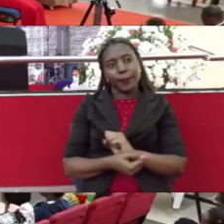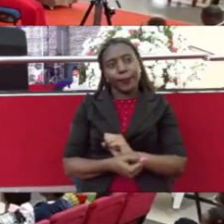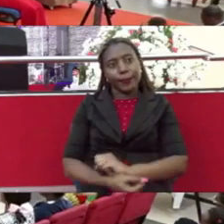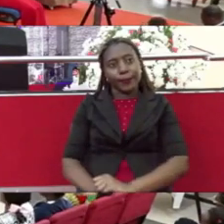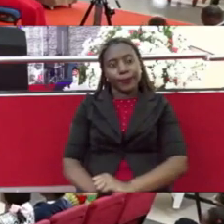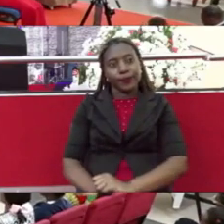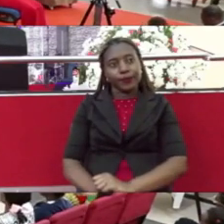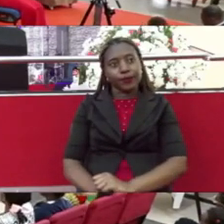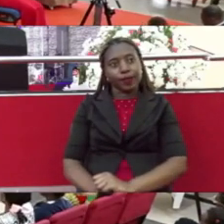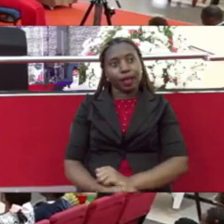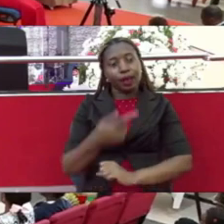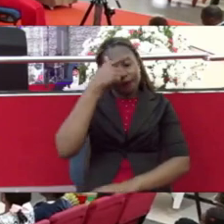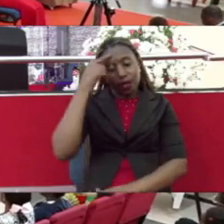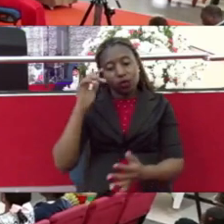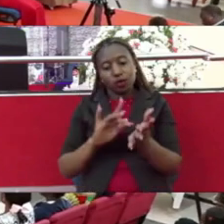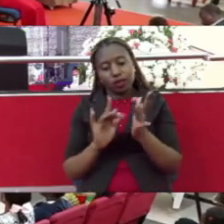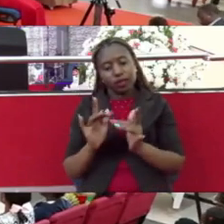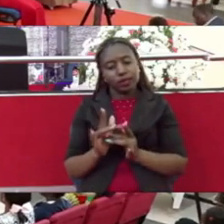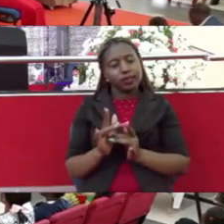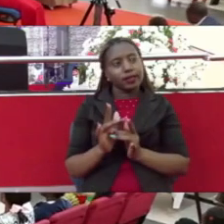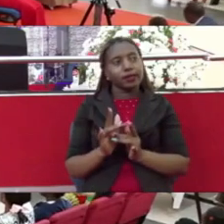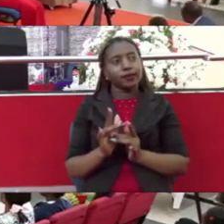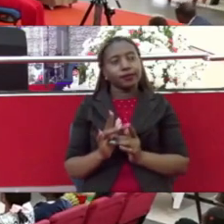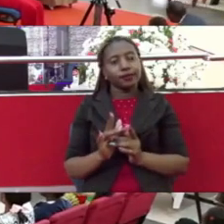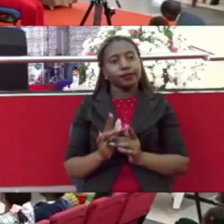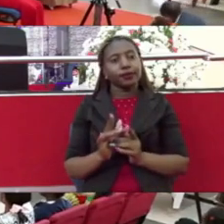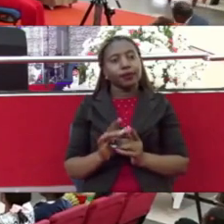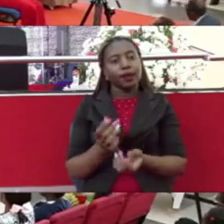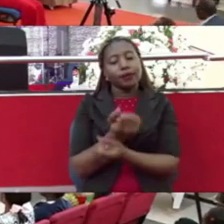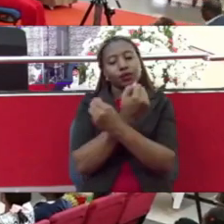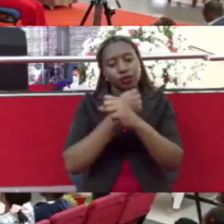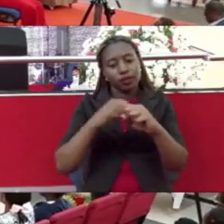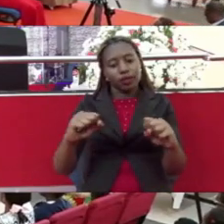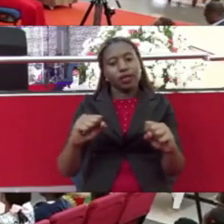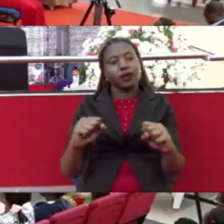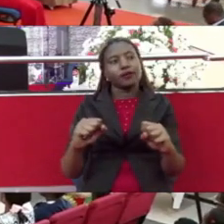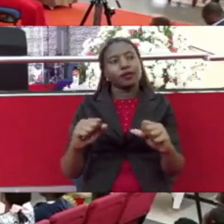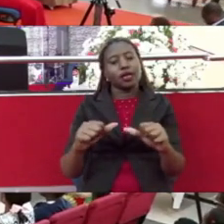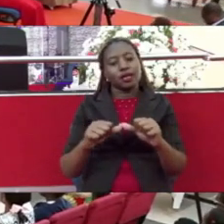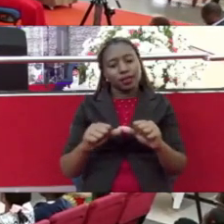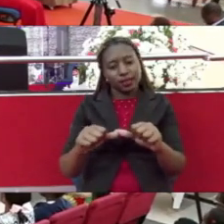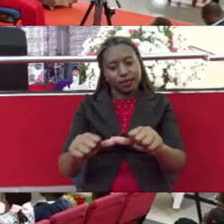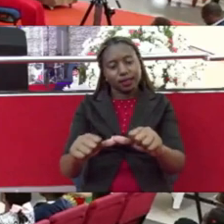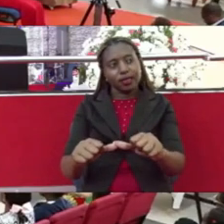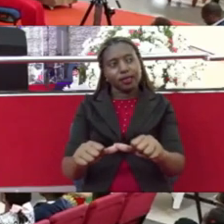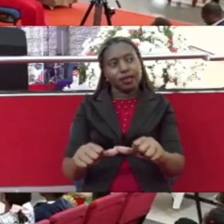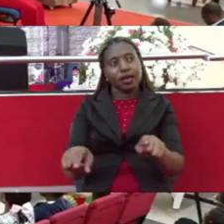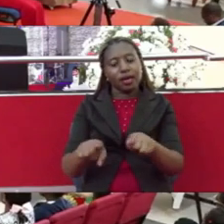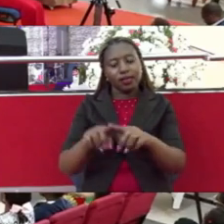itabadilika. Because Jesus, sababu Yesu, saves, anaokoa, sustains and satisfies. Anaweka